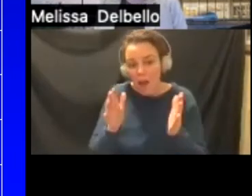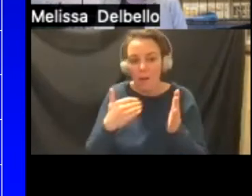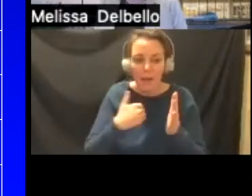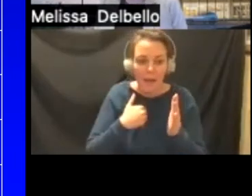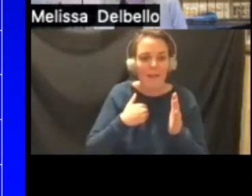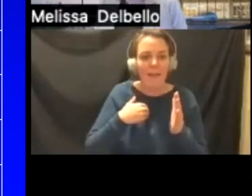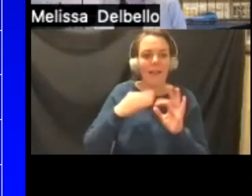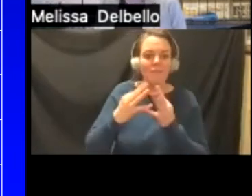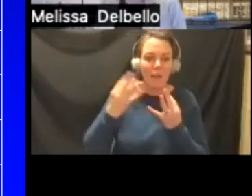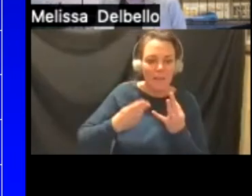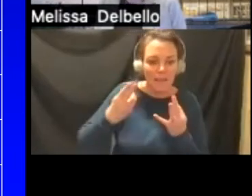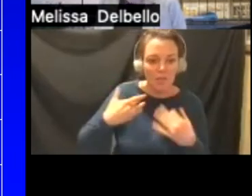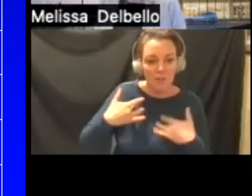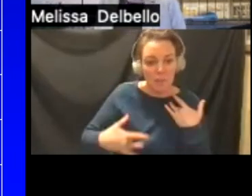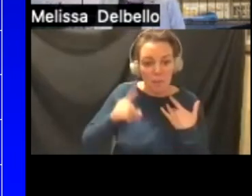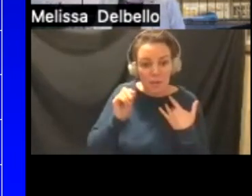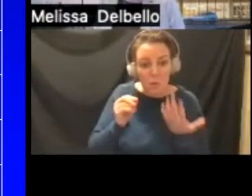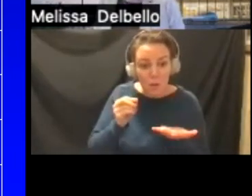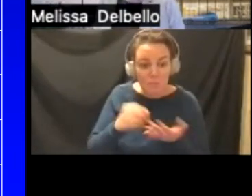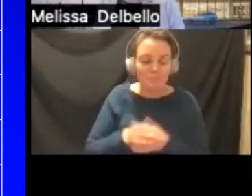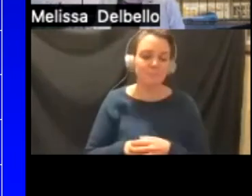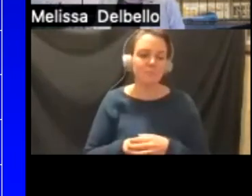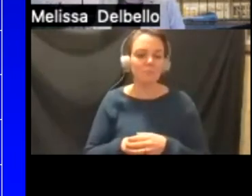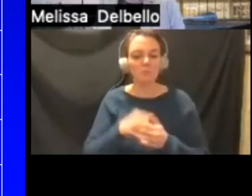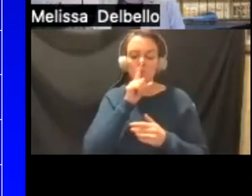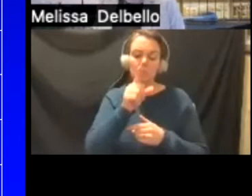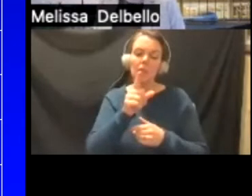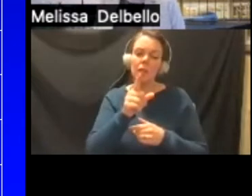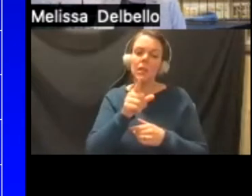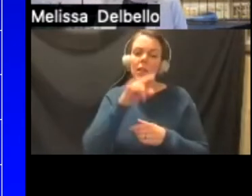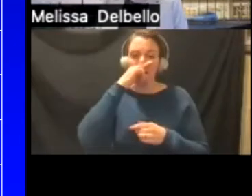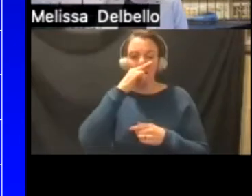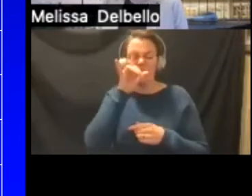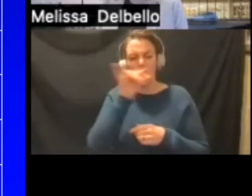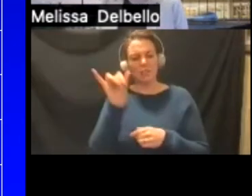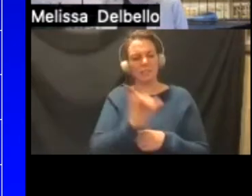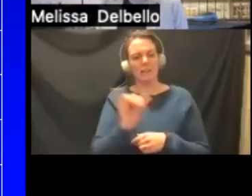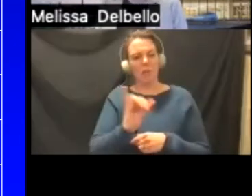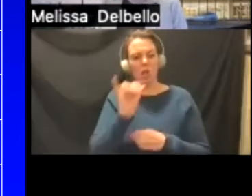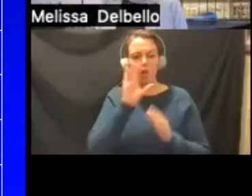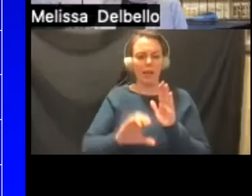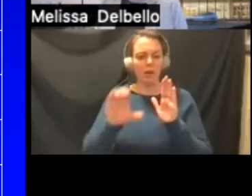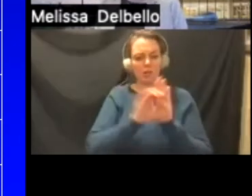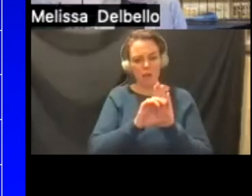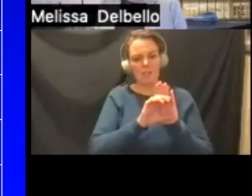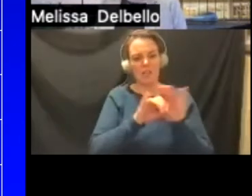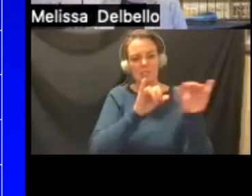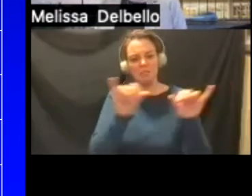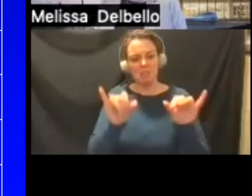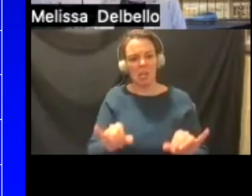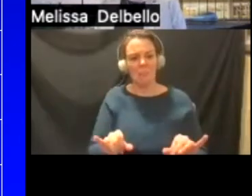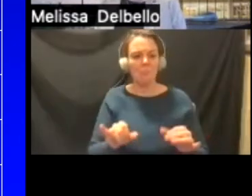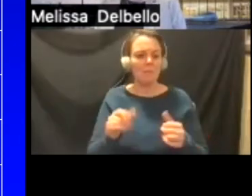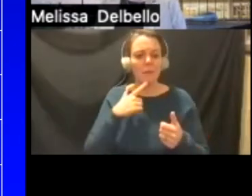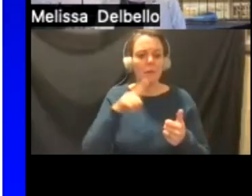history of bipolar disorder? And they look fairly similar, these kids, in clinical characteristics, the